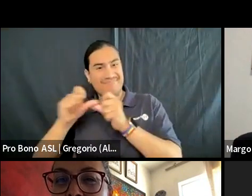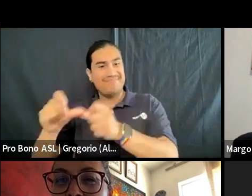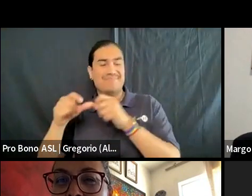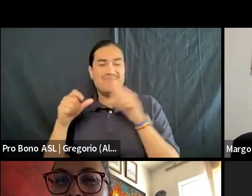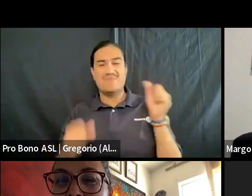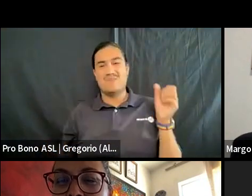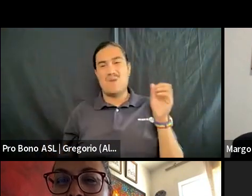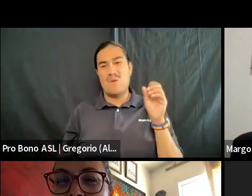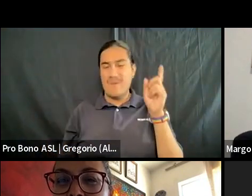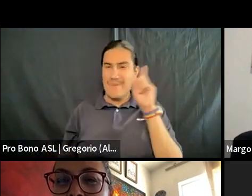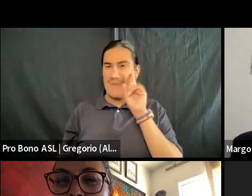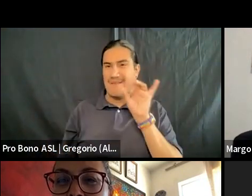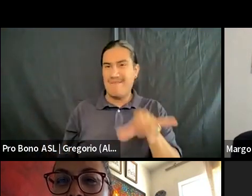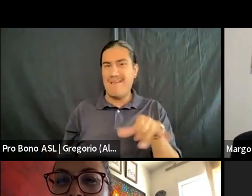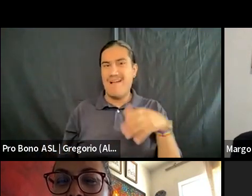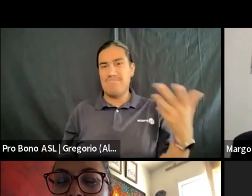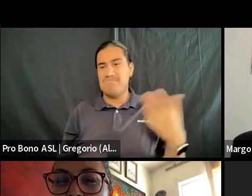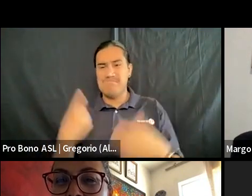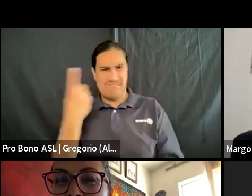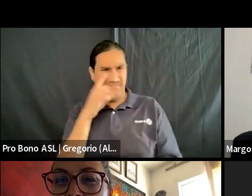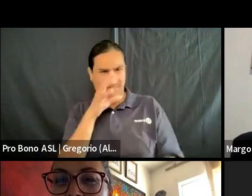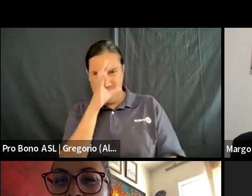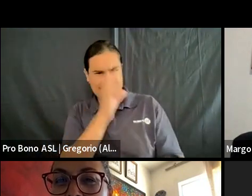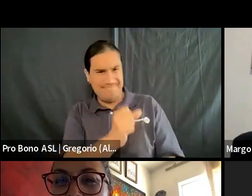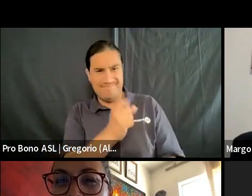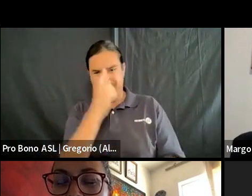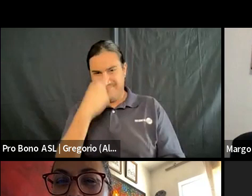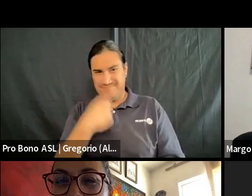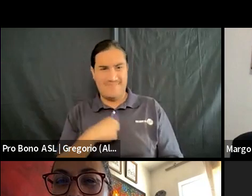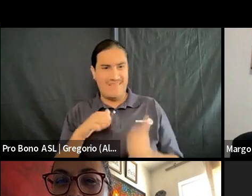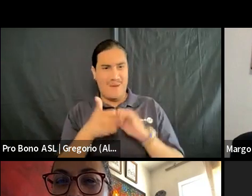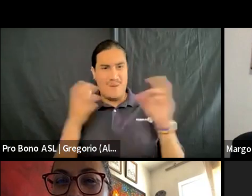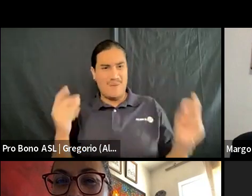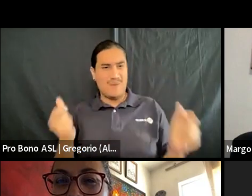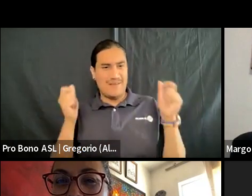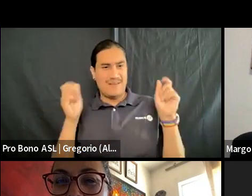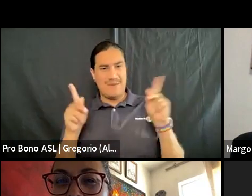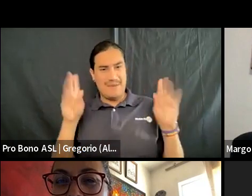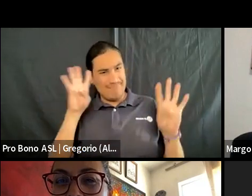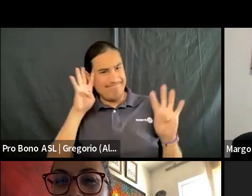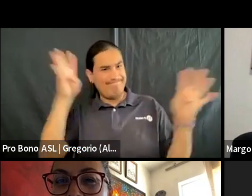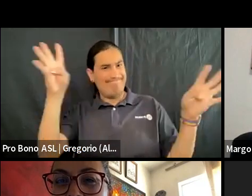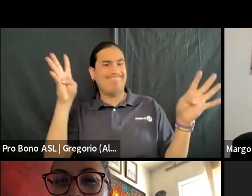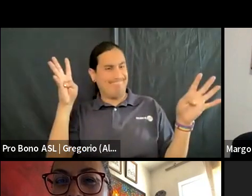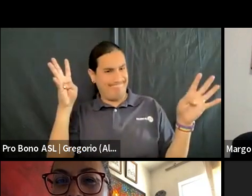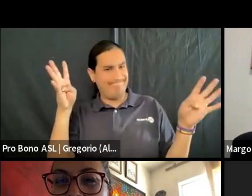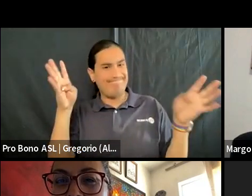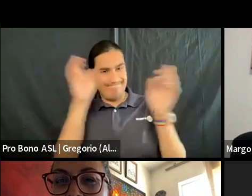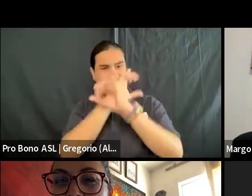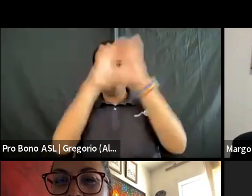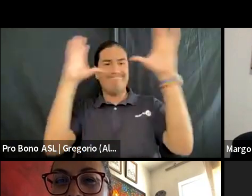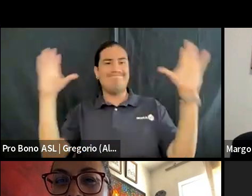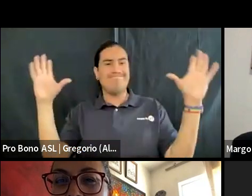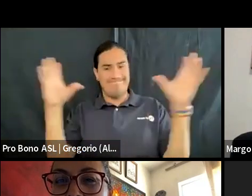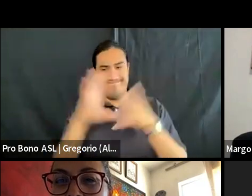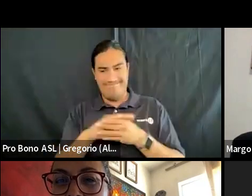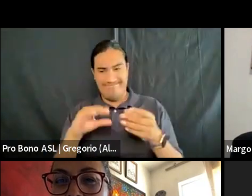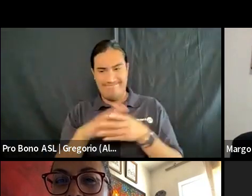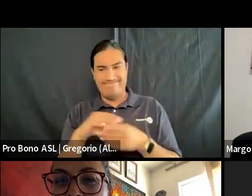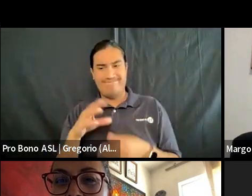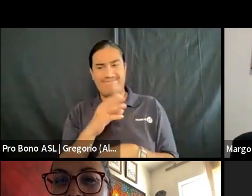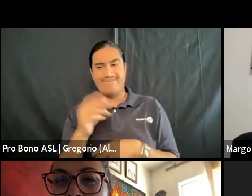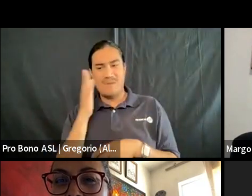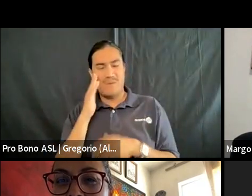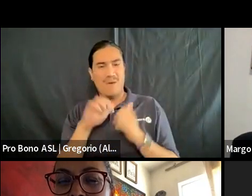that's it's always fascinating to me how quickly people can come up with stories and how, you know,